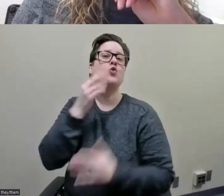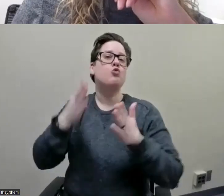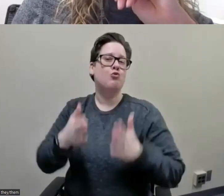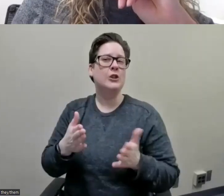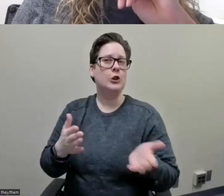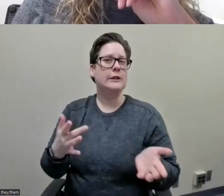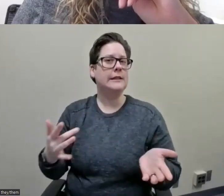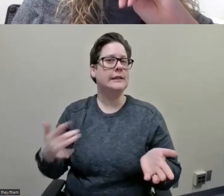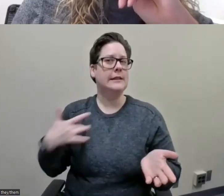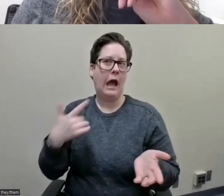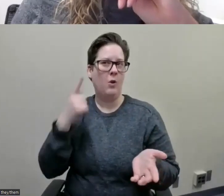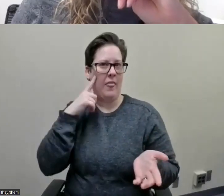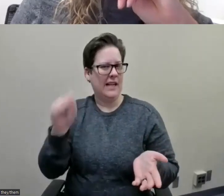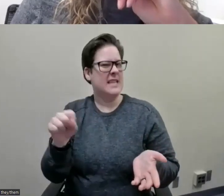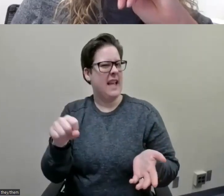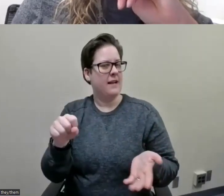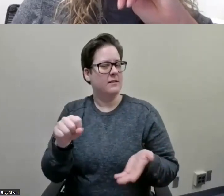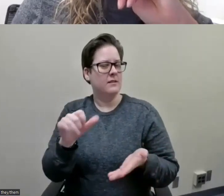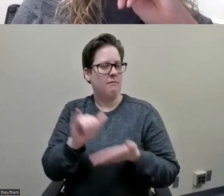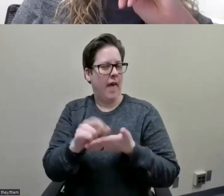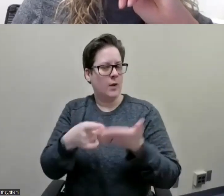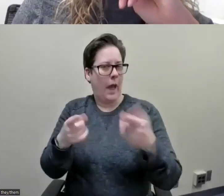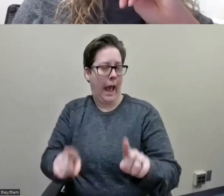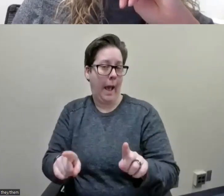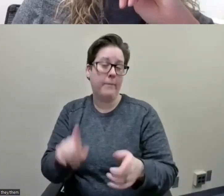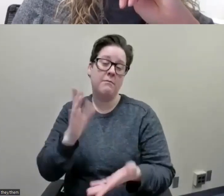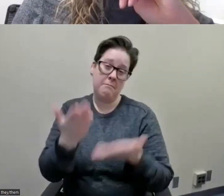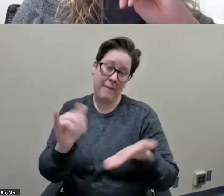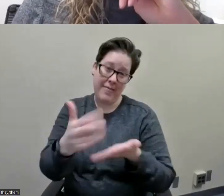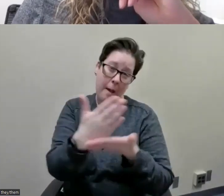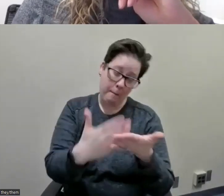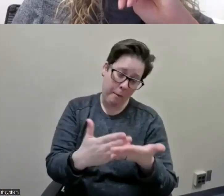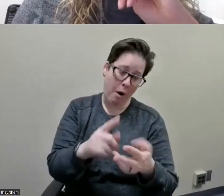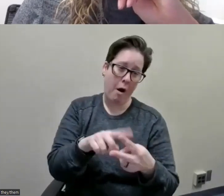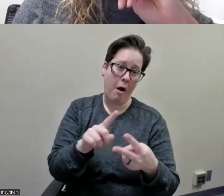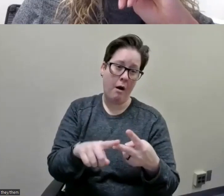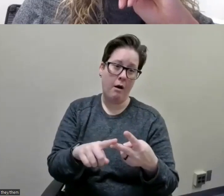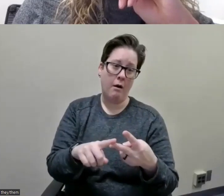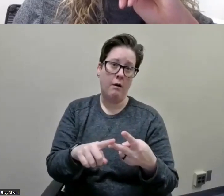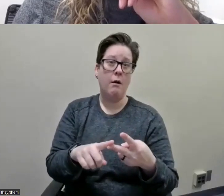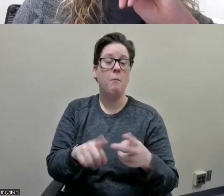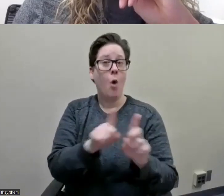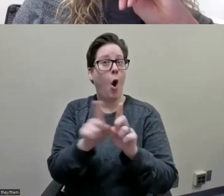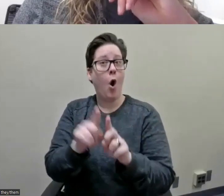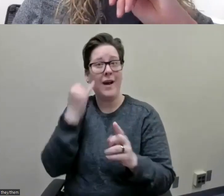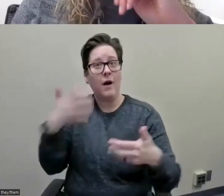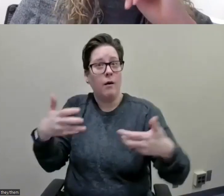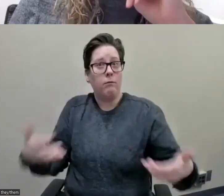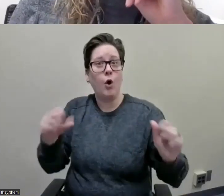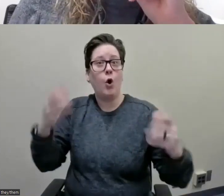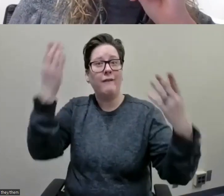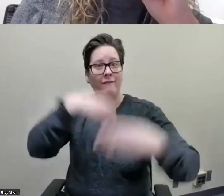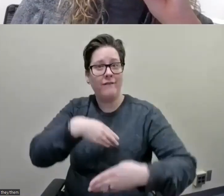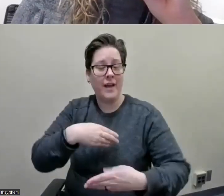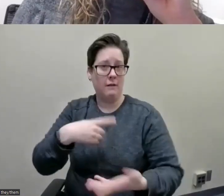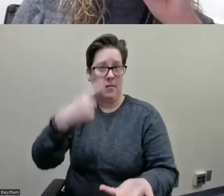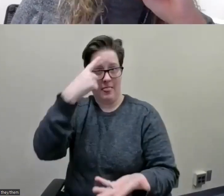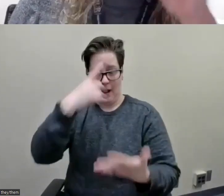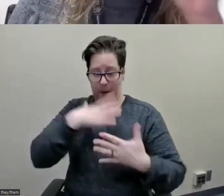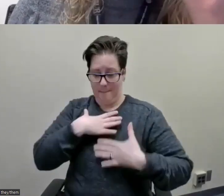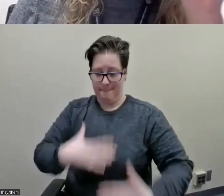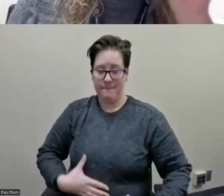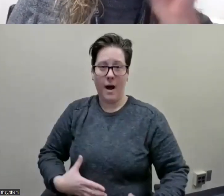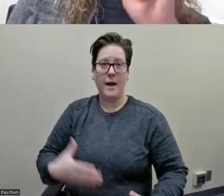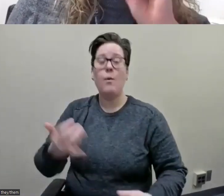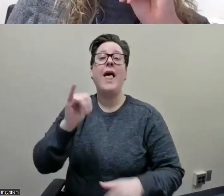does. So that could be a component of it. The other thing is it could be missed, right? So when you think about a body habitus, things like